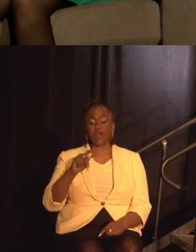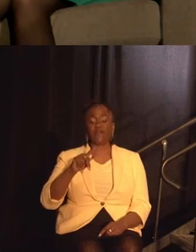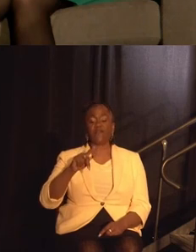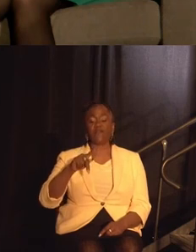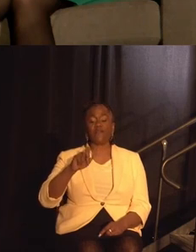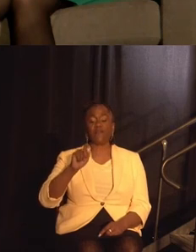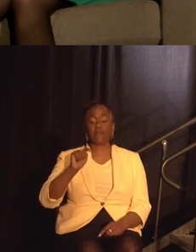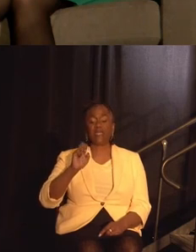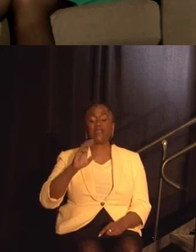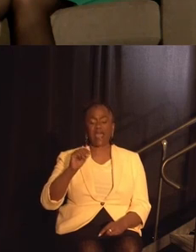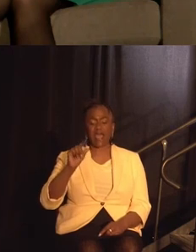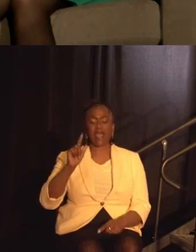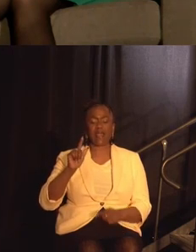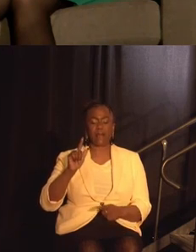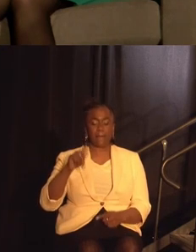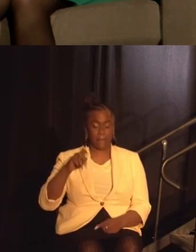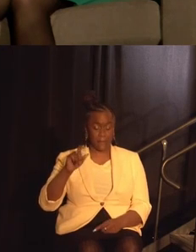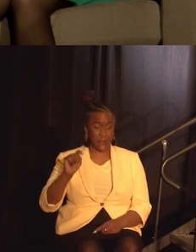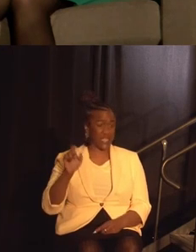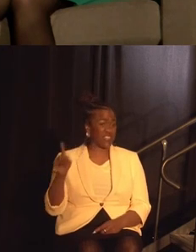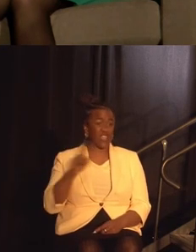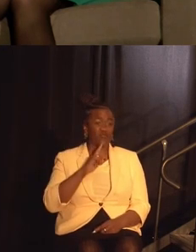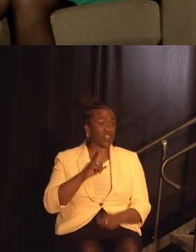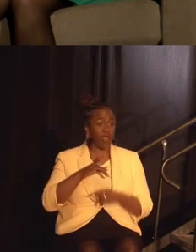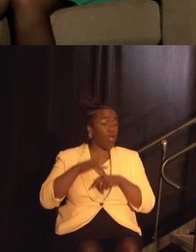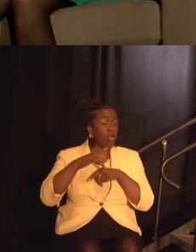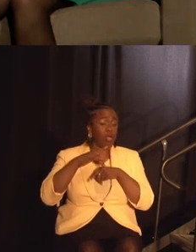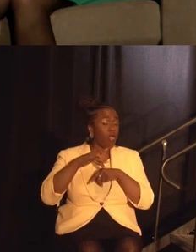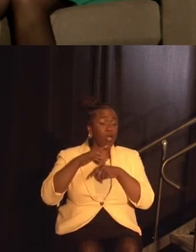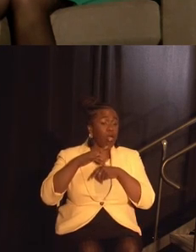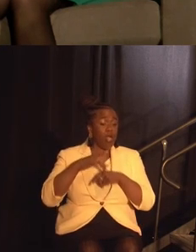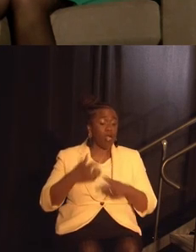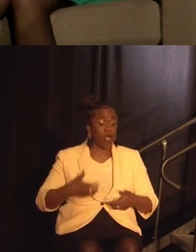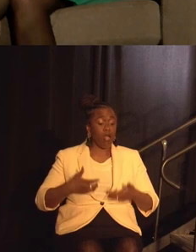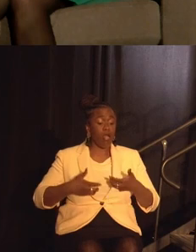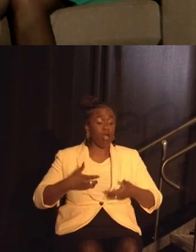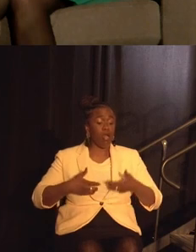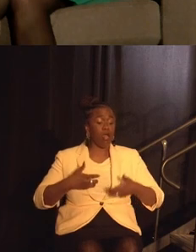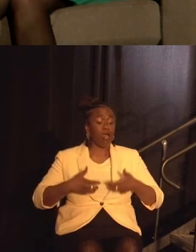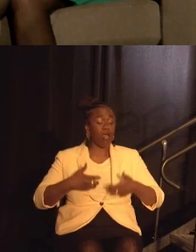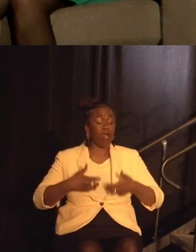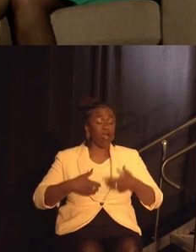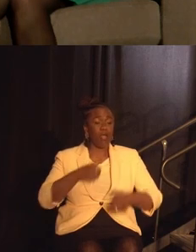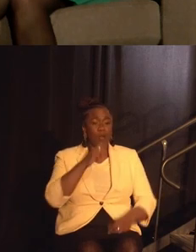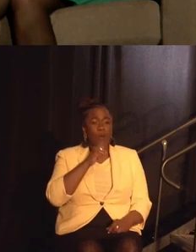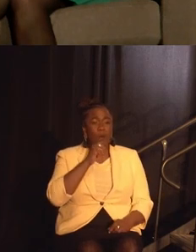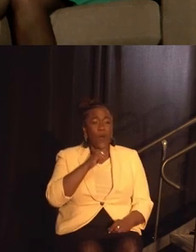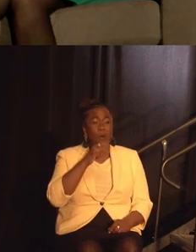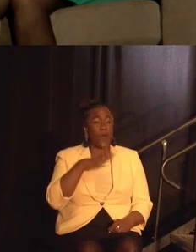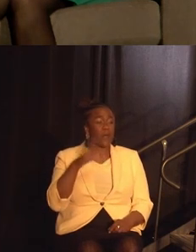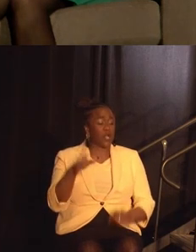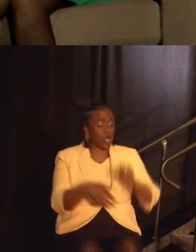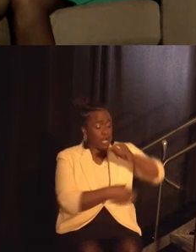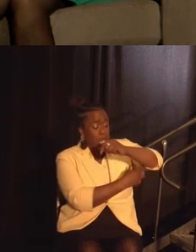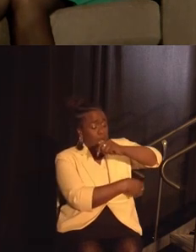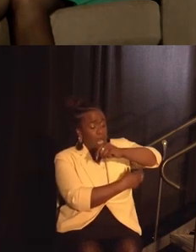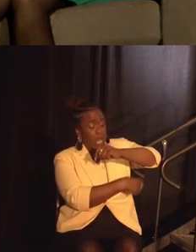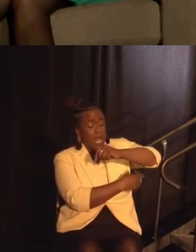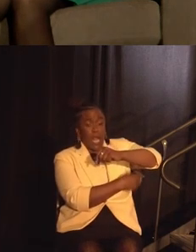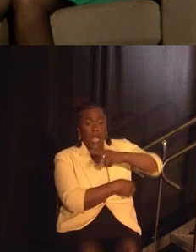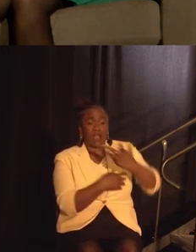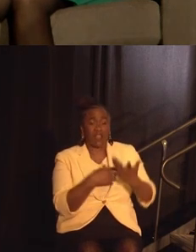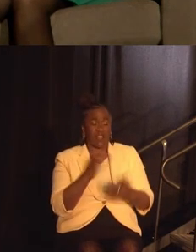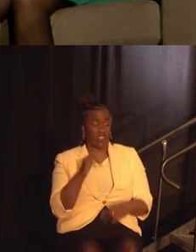Big Pete and Little Pete spent an entire episode fixated on the jiggling of an elderly neighbor's arm fat.